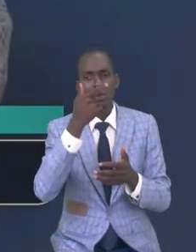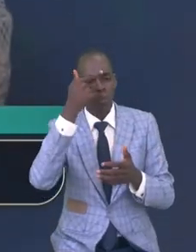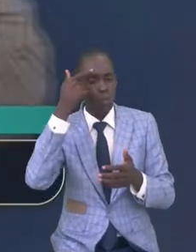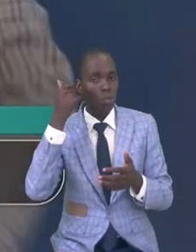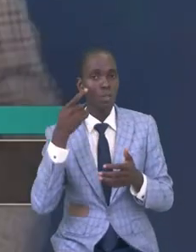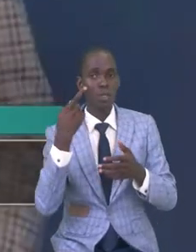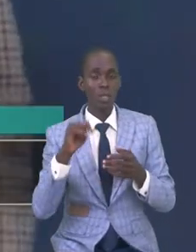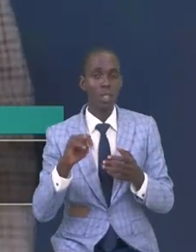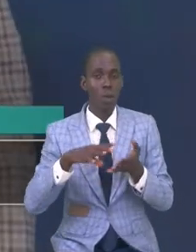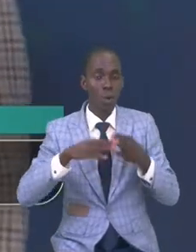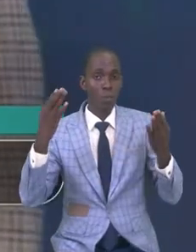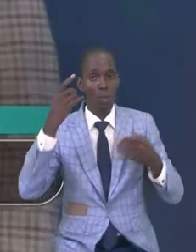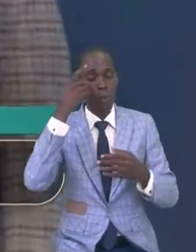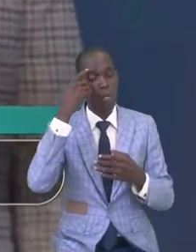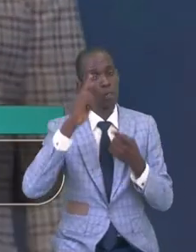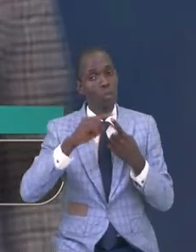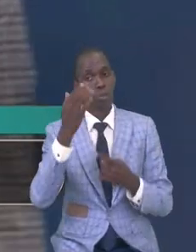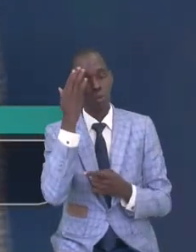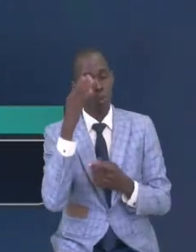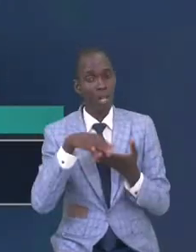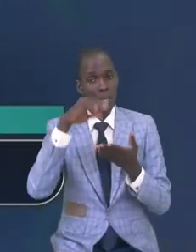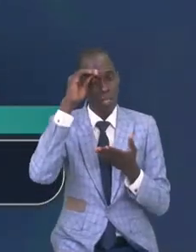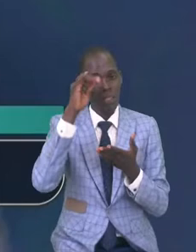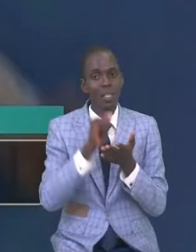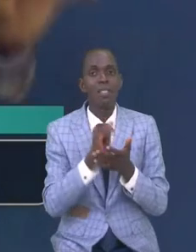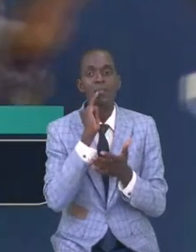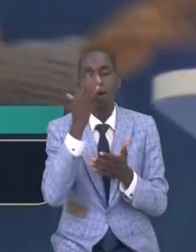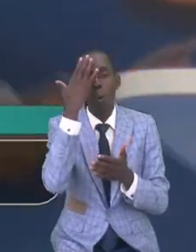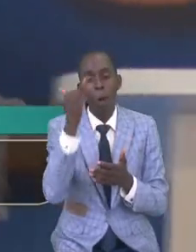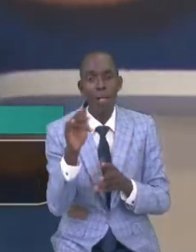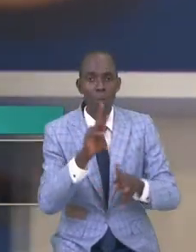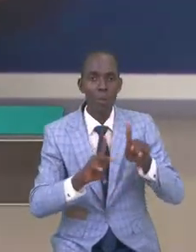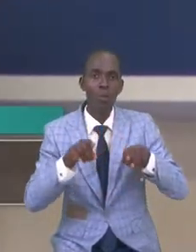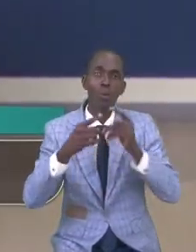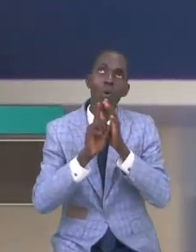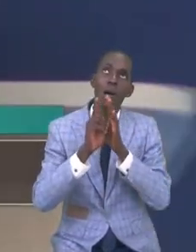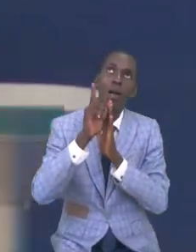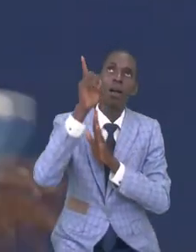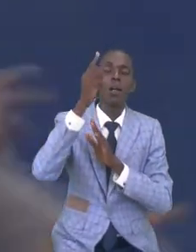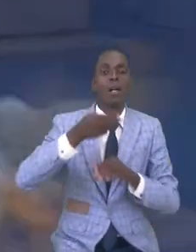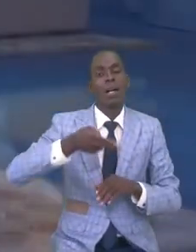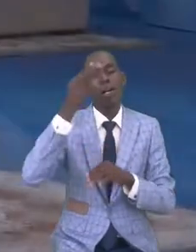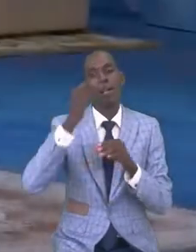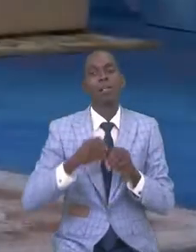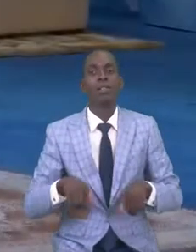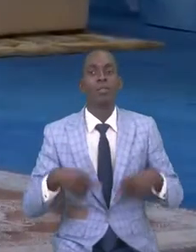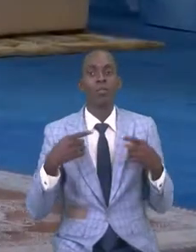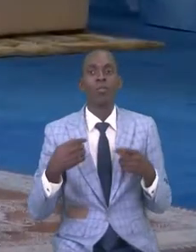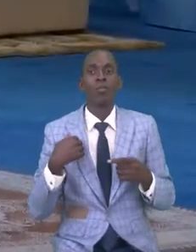there, that is why they get to where they have gone. We come today to